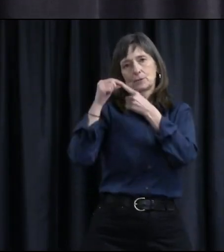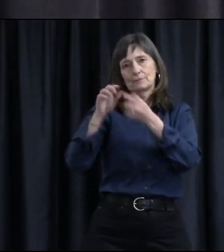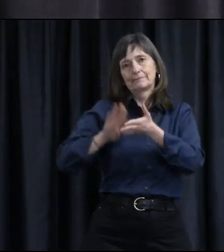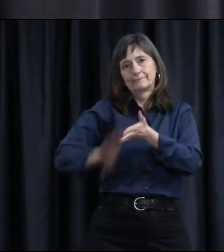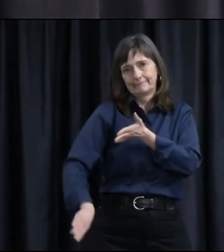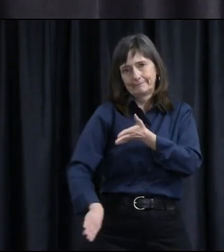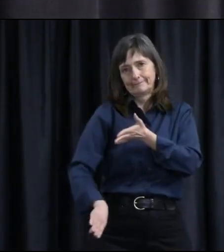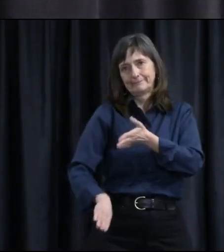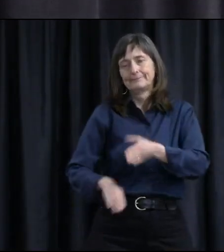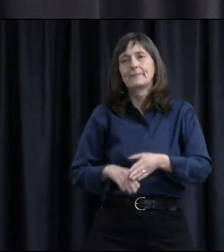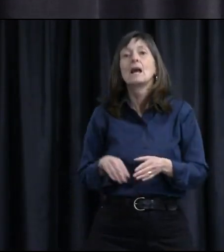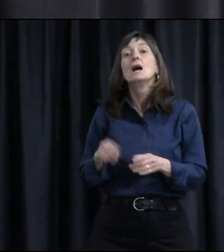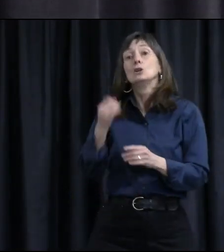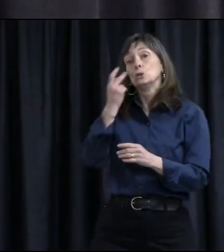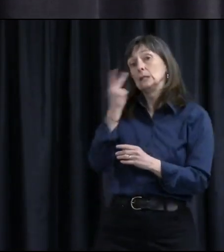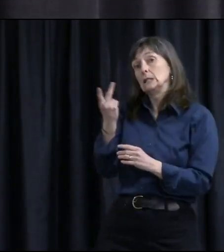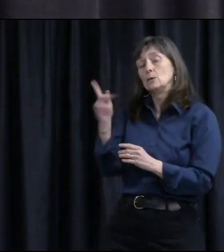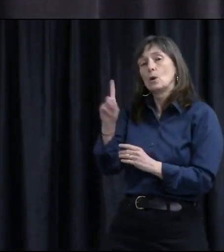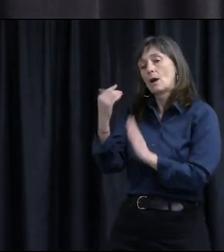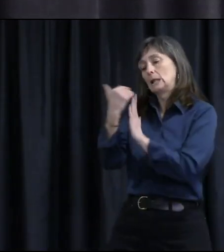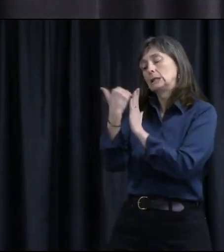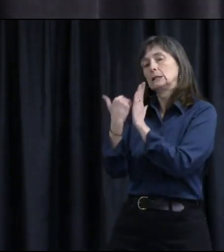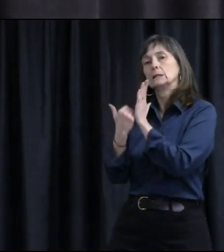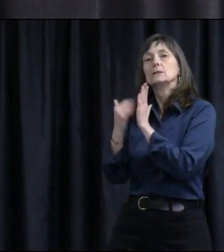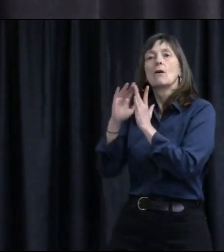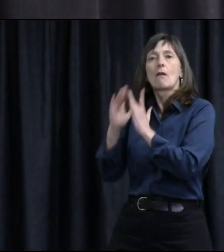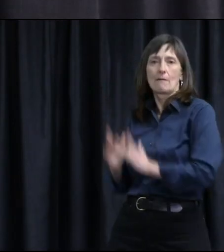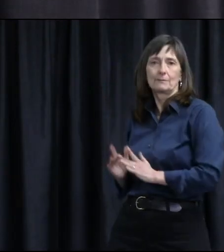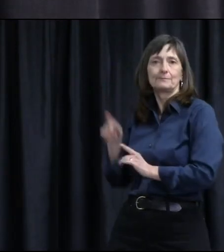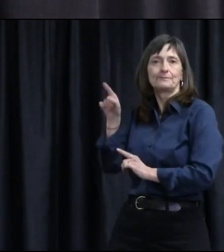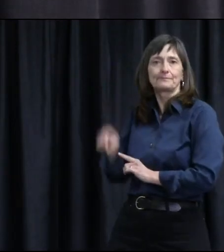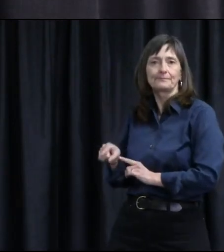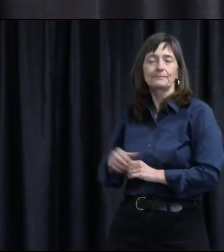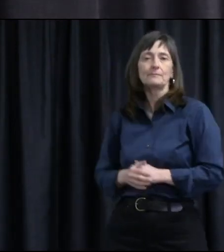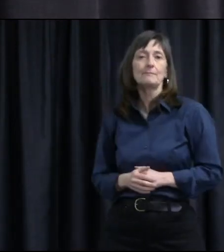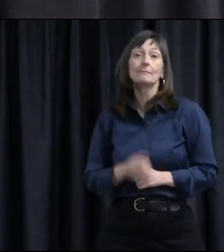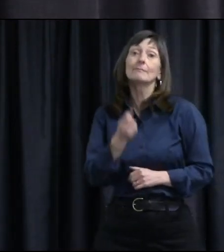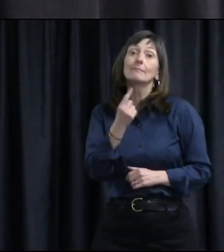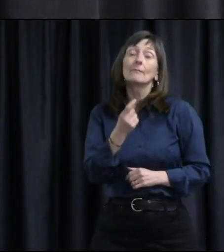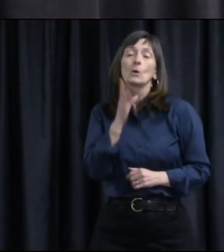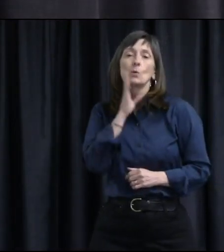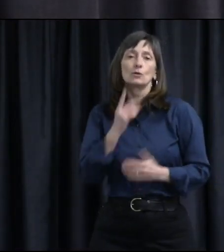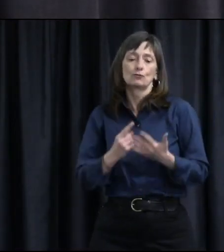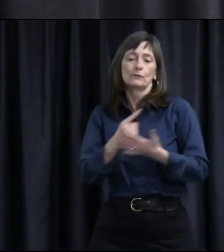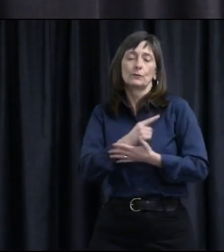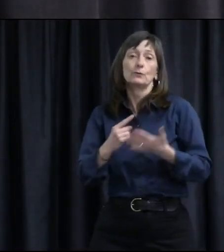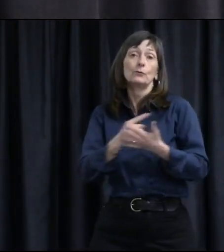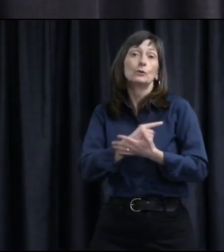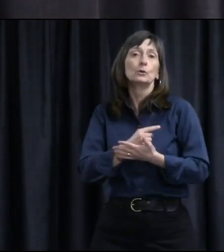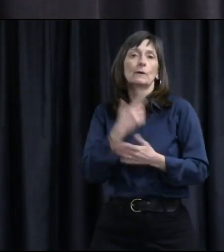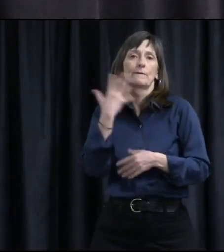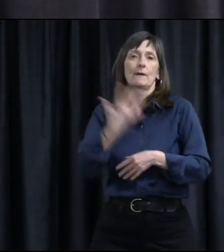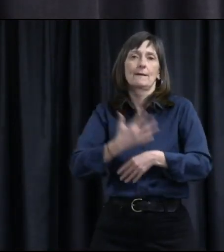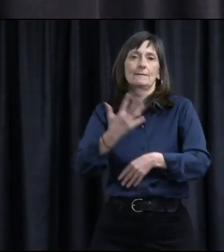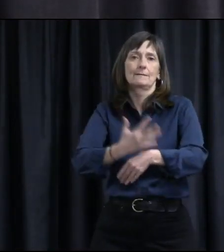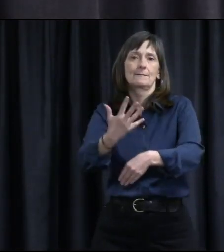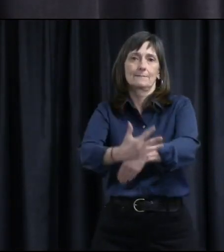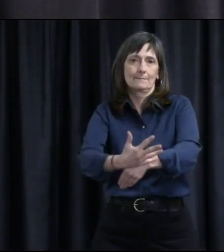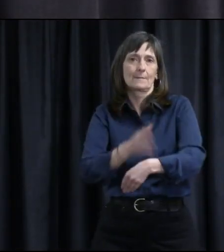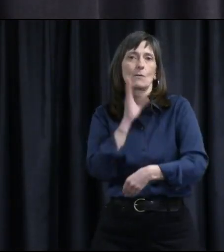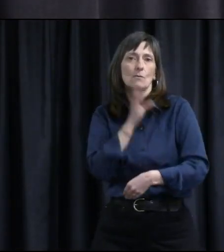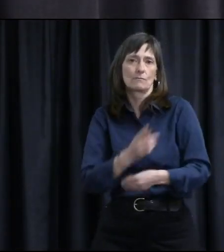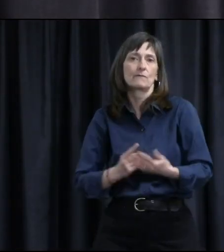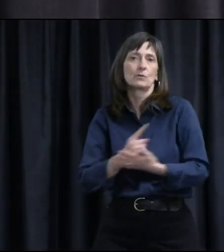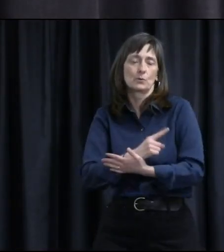And as part of the process, these are reviewed every 5 days. But I want to send a message to people in our